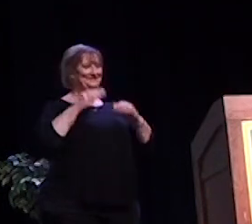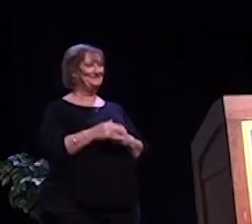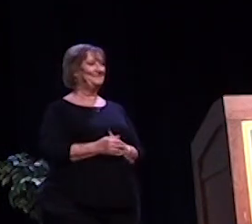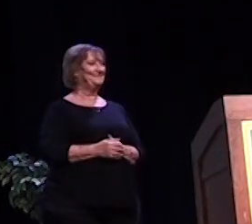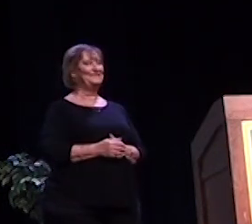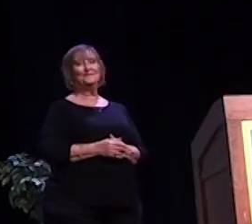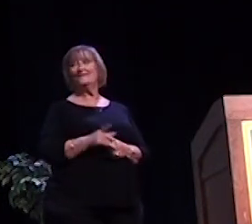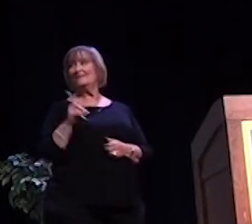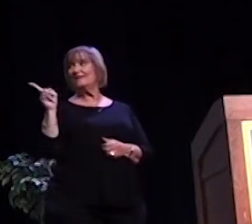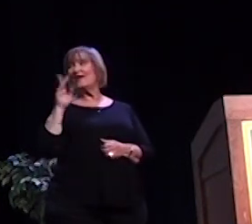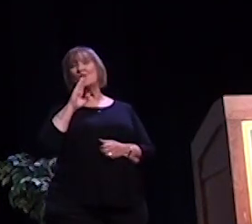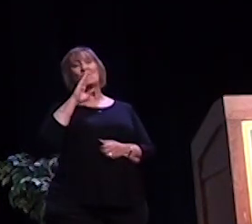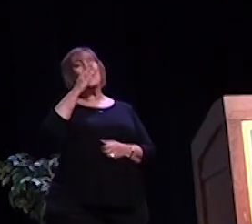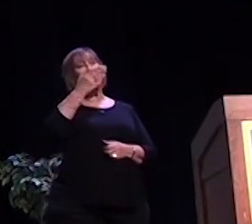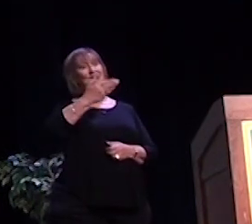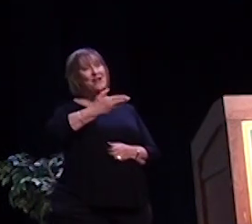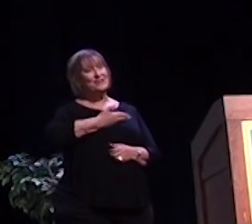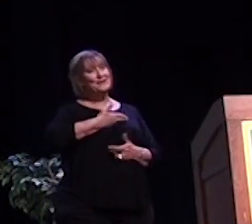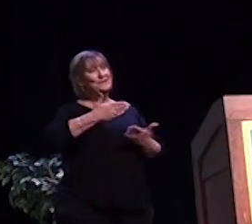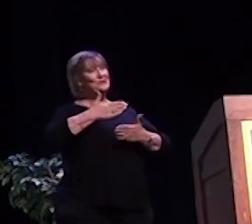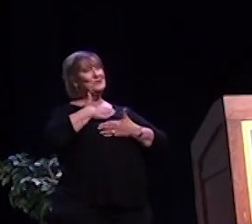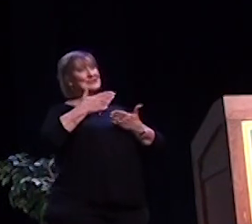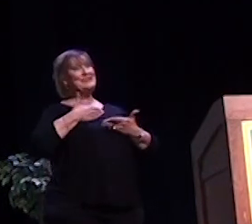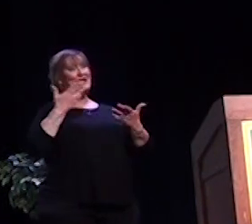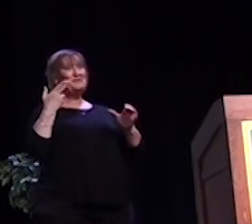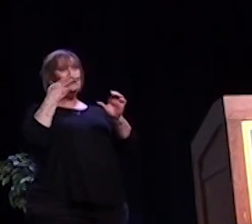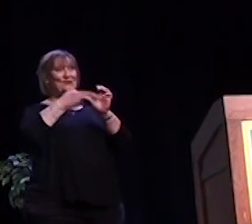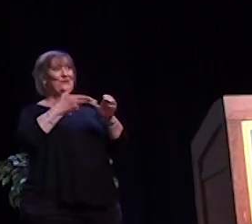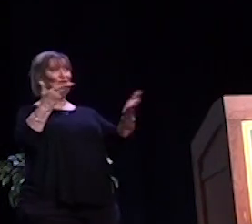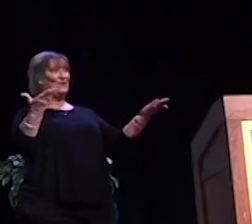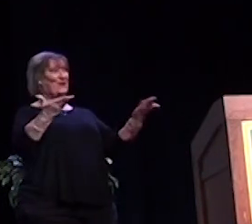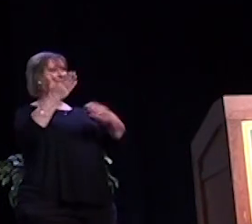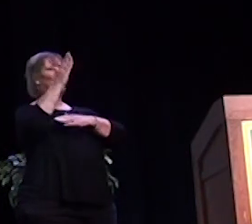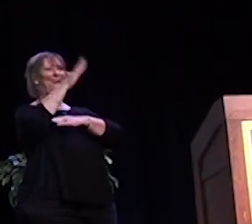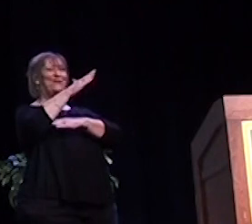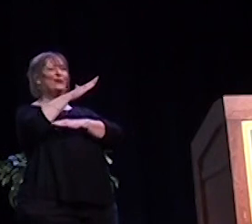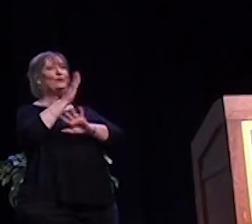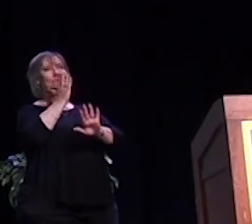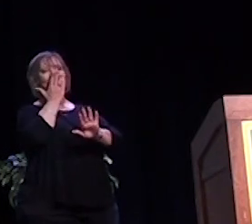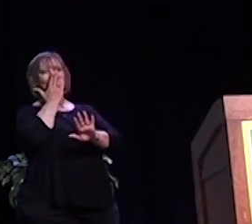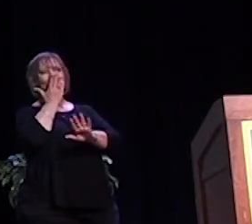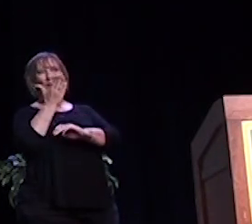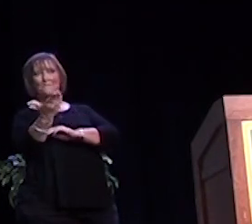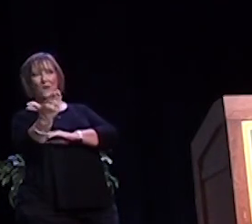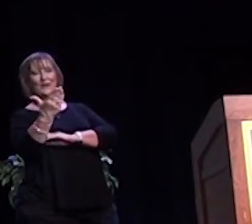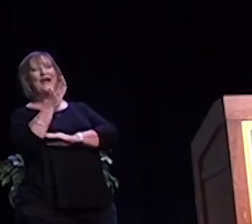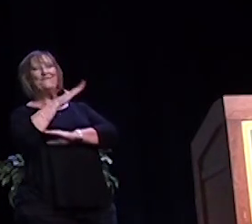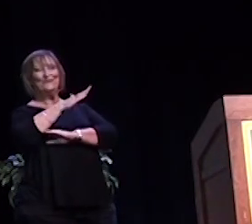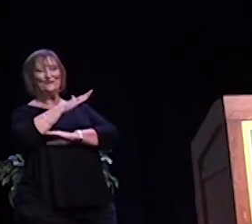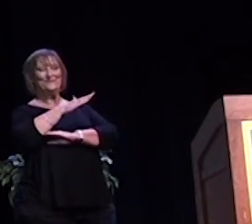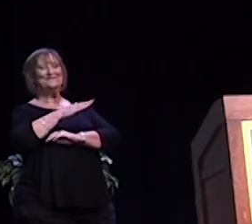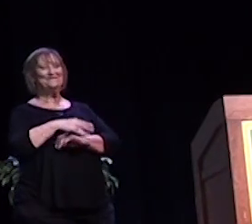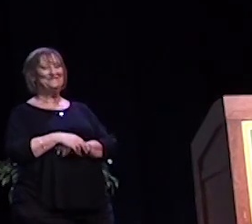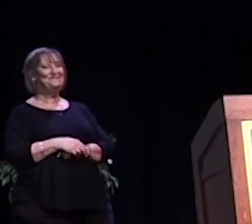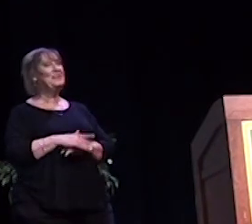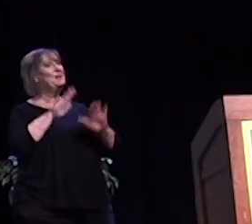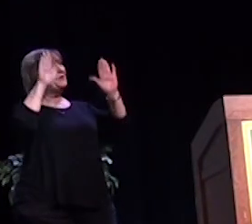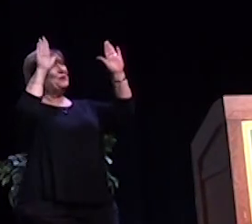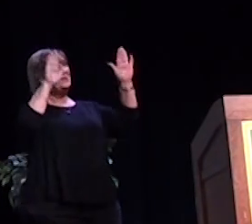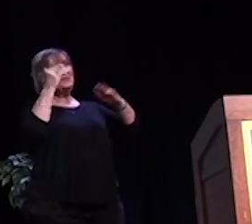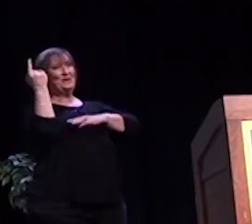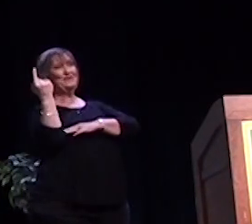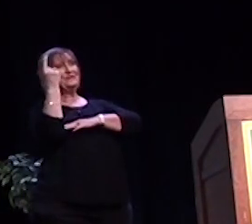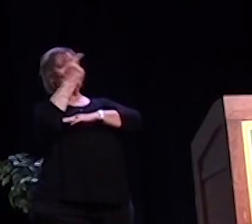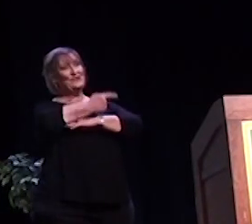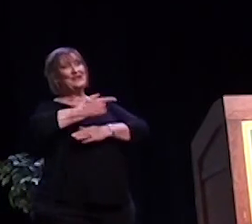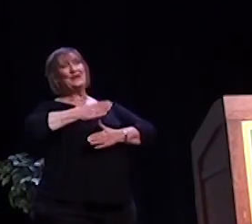Welcome everybody. We're so glad that you're joining us this morning or afternoon, I guess it is now. It's been a wonderful event so far. We're glad that